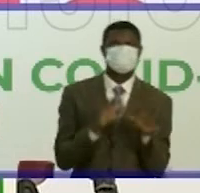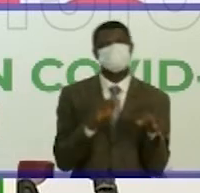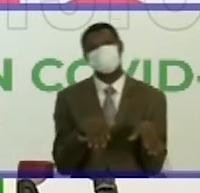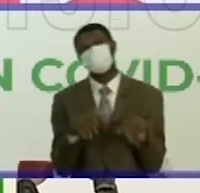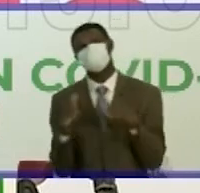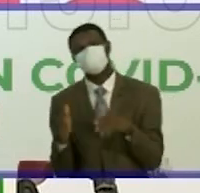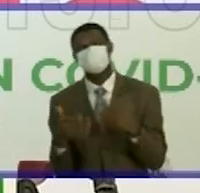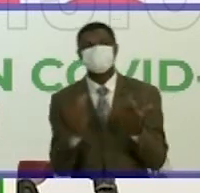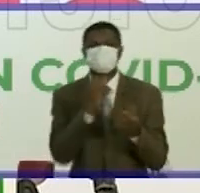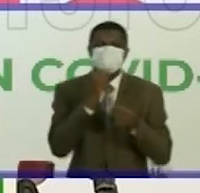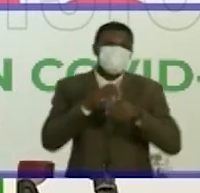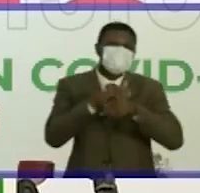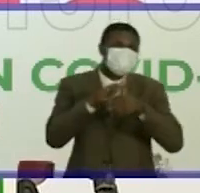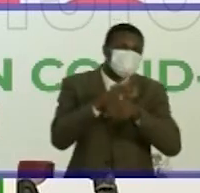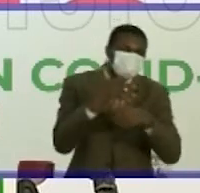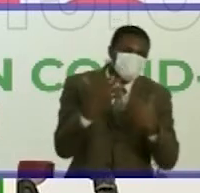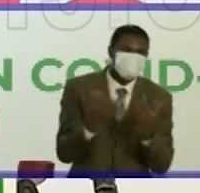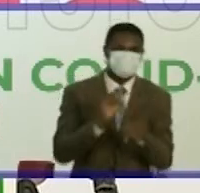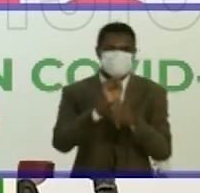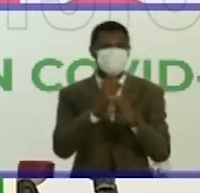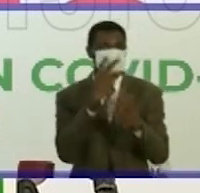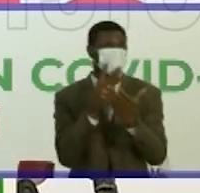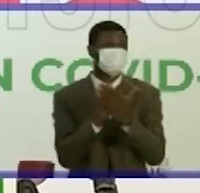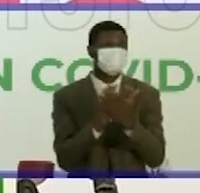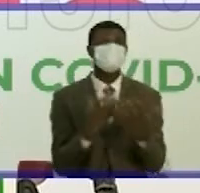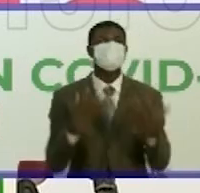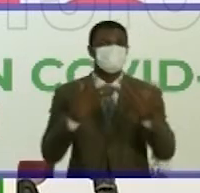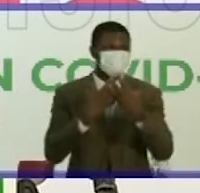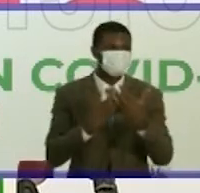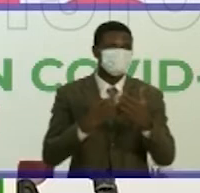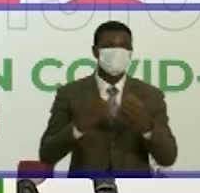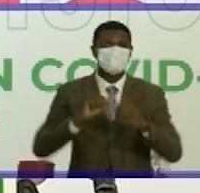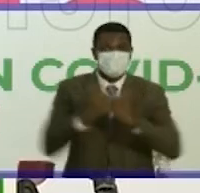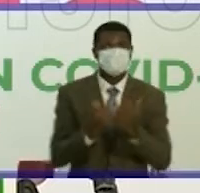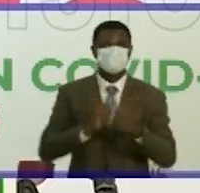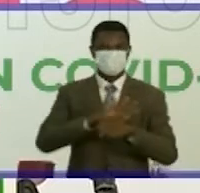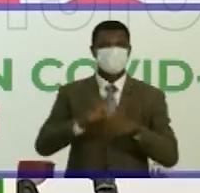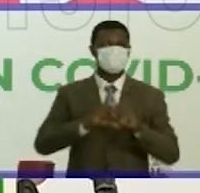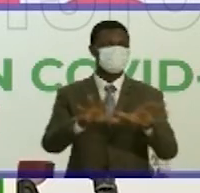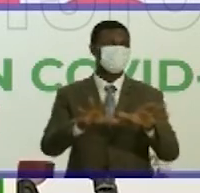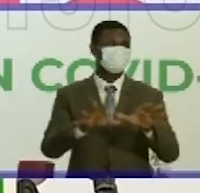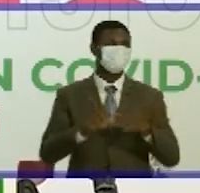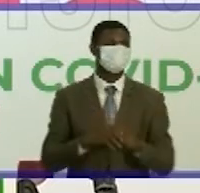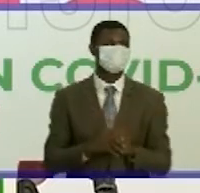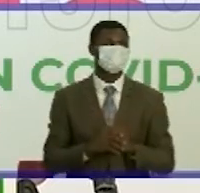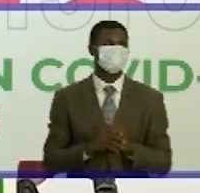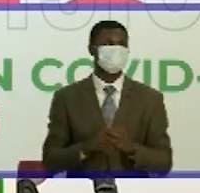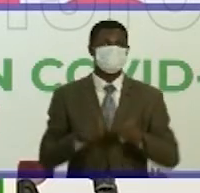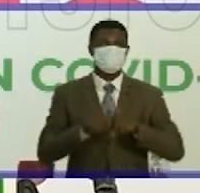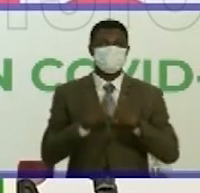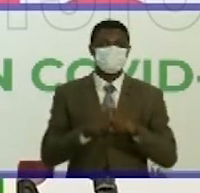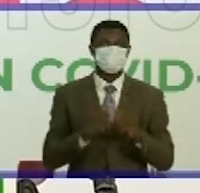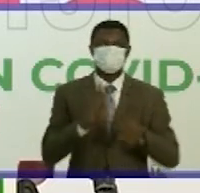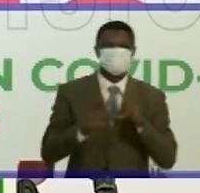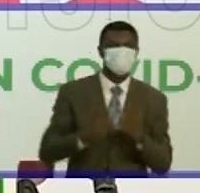and the actual burden of the disease. And lastly, apathy, fatigue,